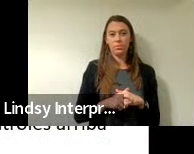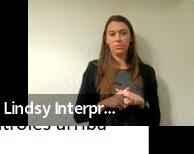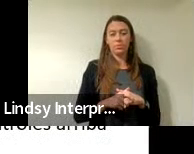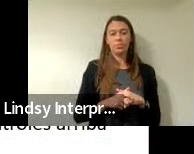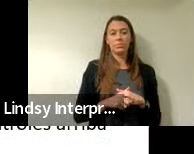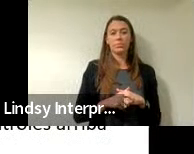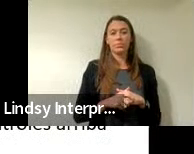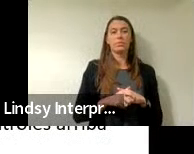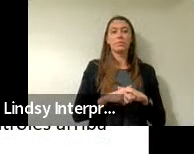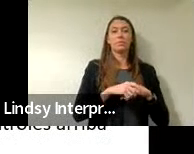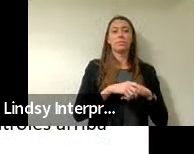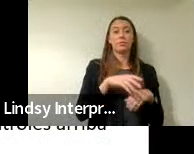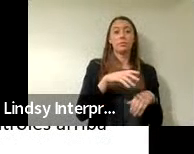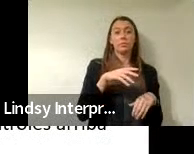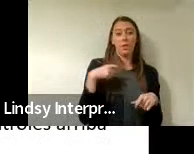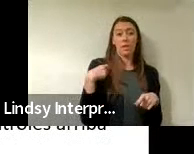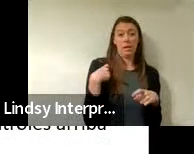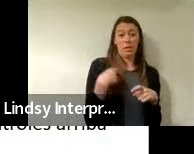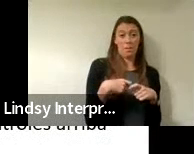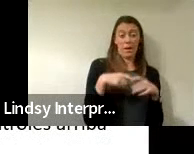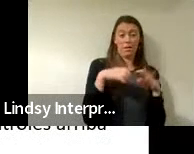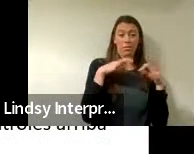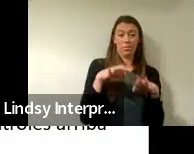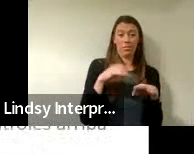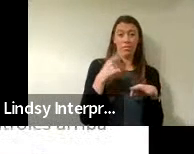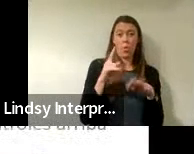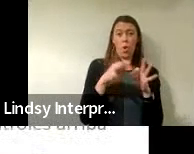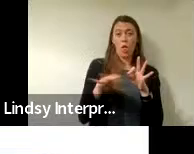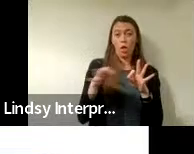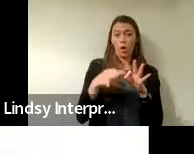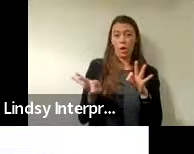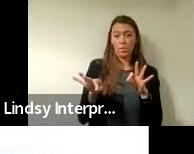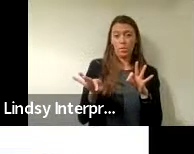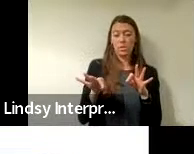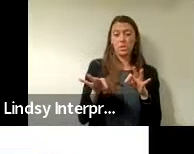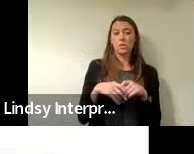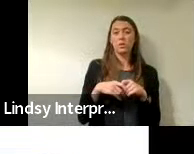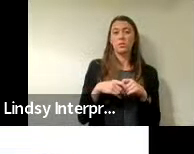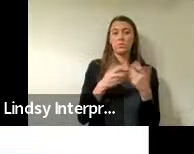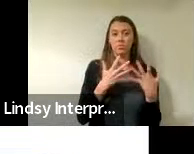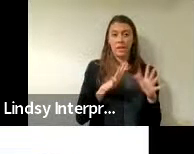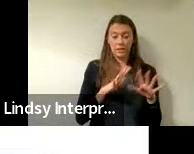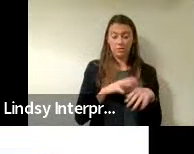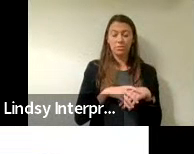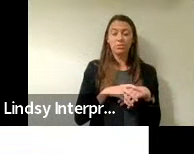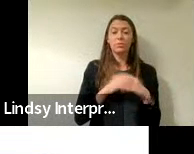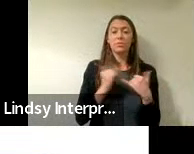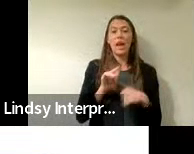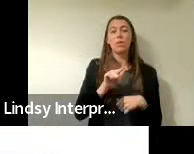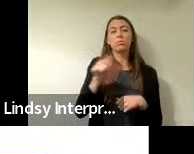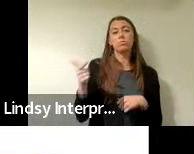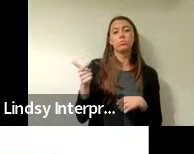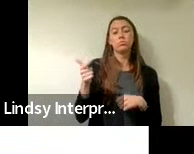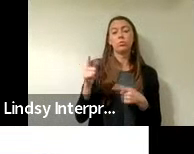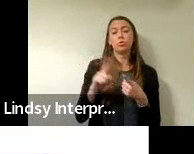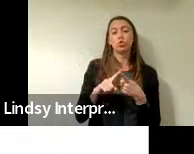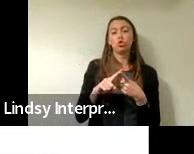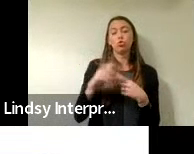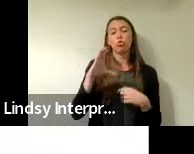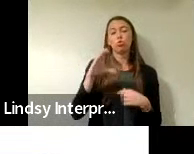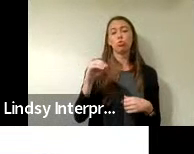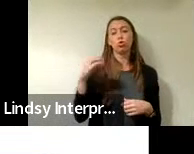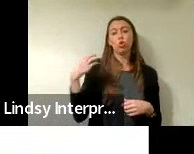closed captioning, and I will pass this over to our one of our co-chairs, Nestor